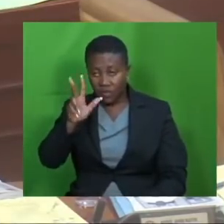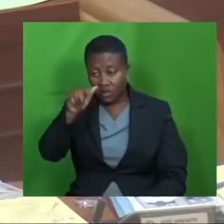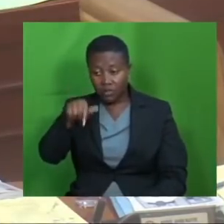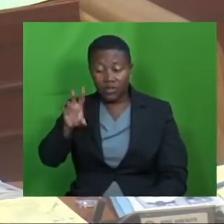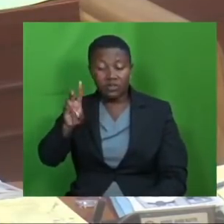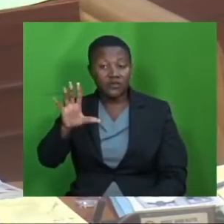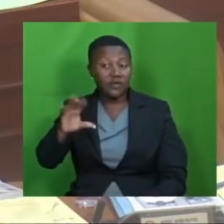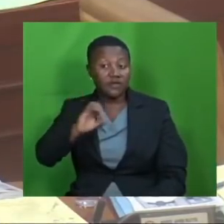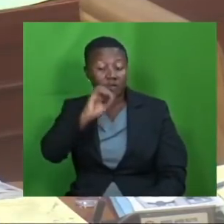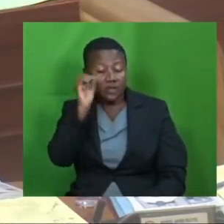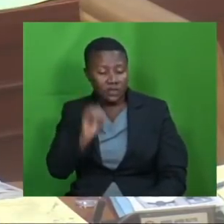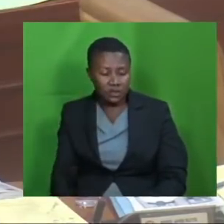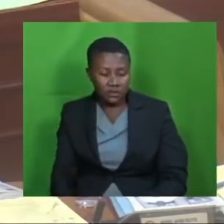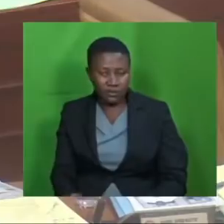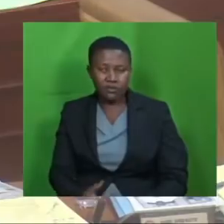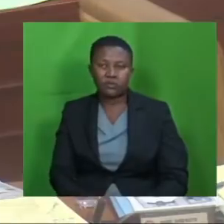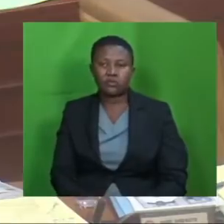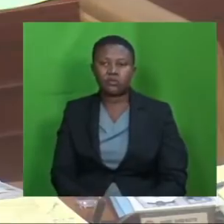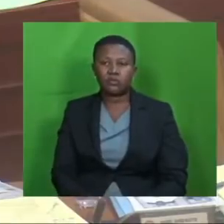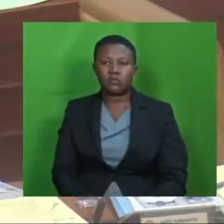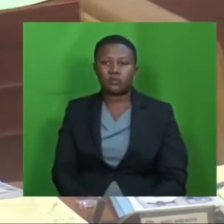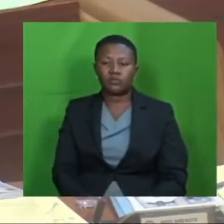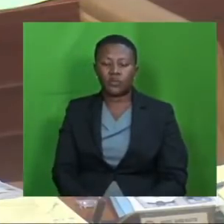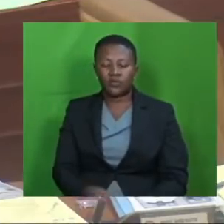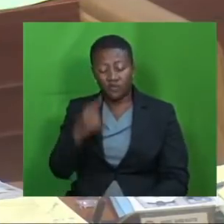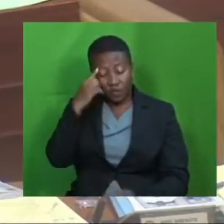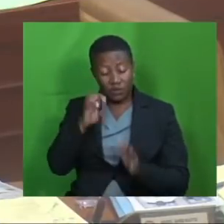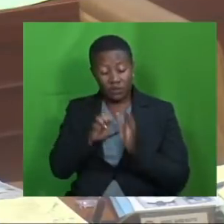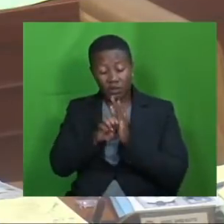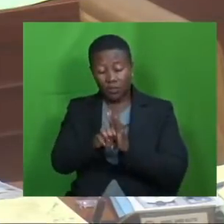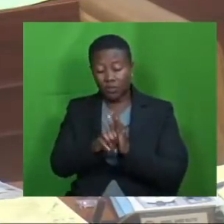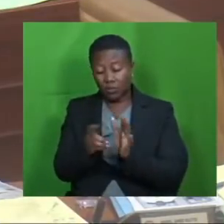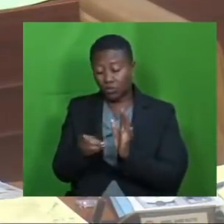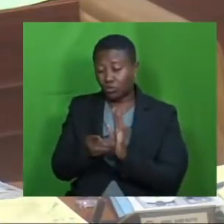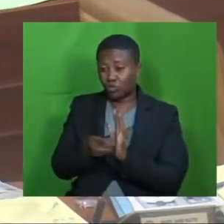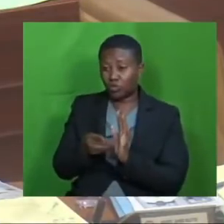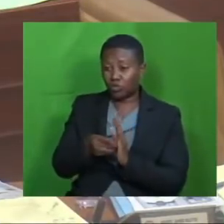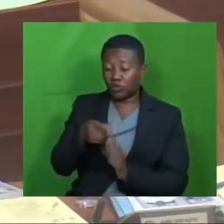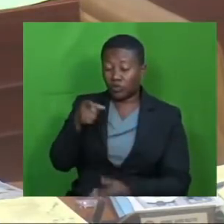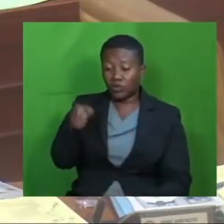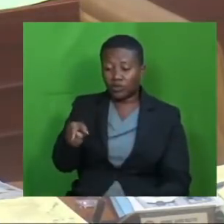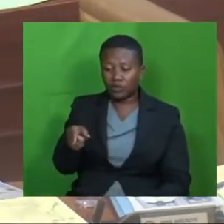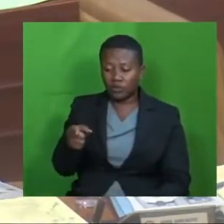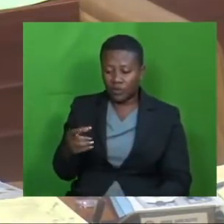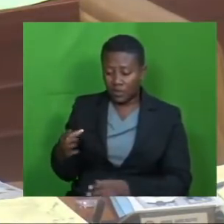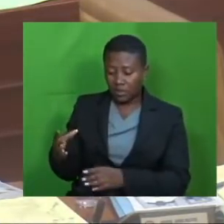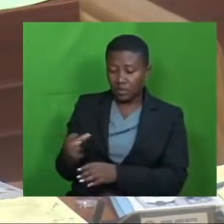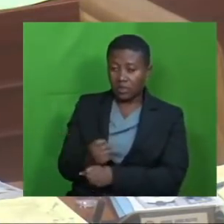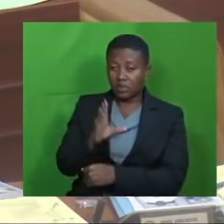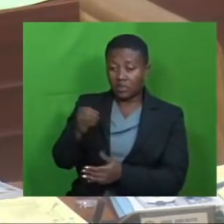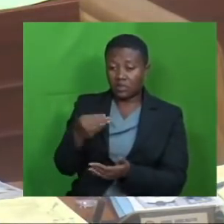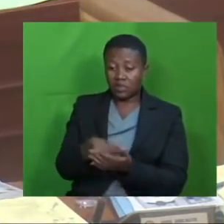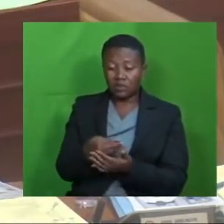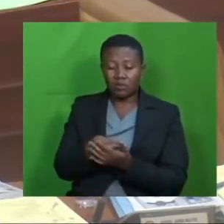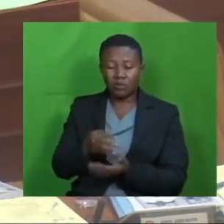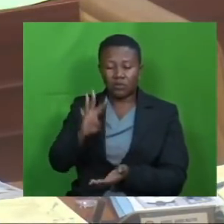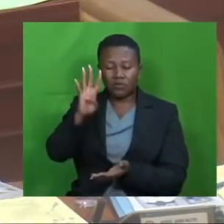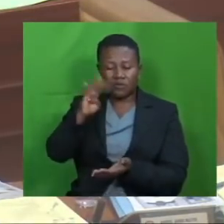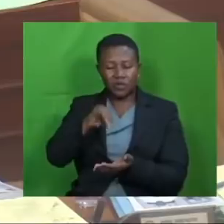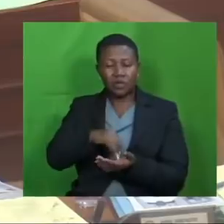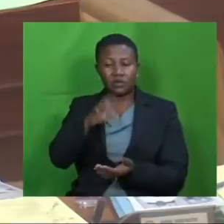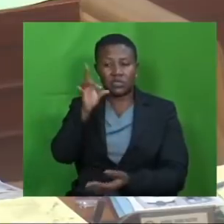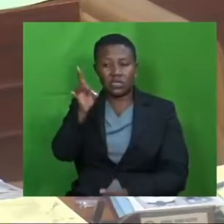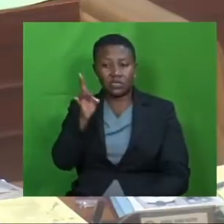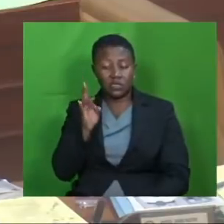3.75%. Mr. Speaker, imagine a medical doctor who takes a salary of 4,800 Ghana